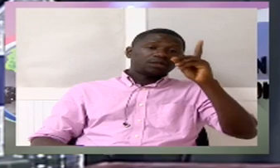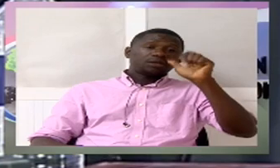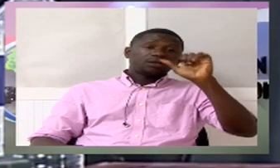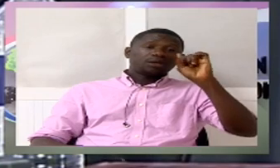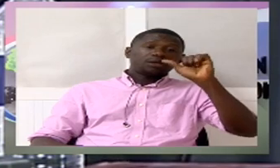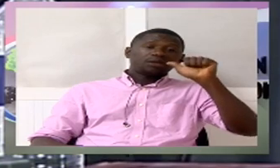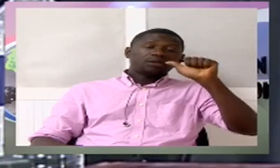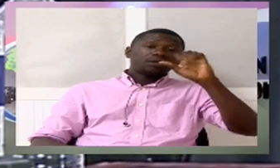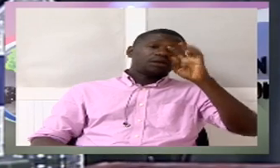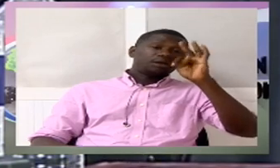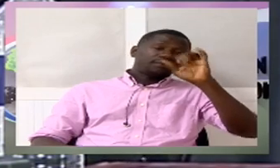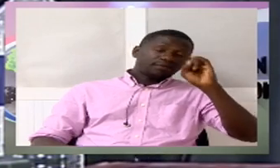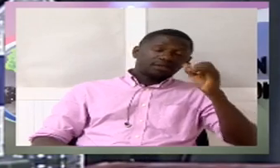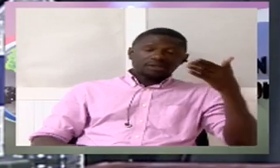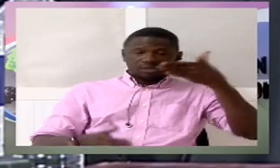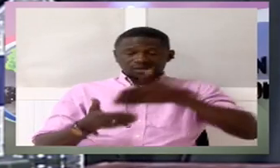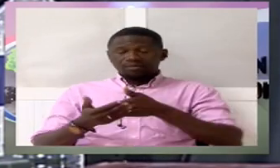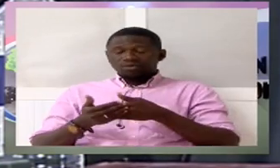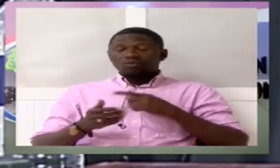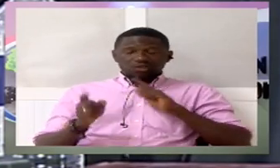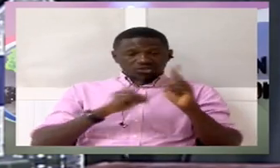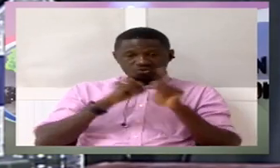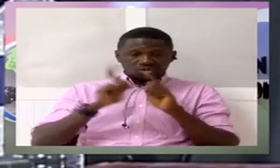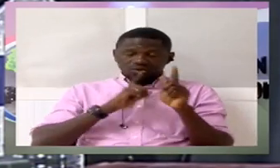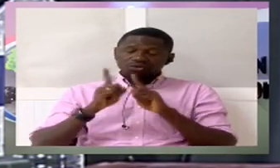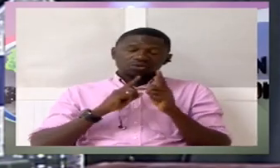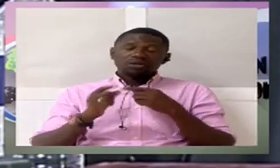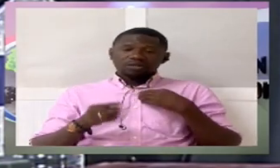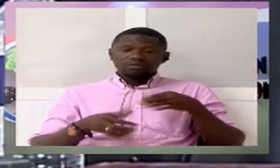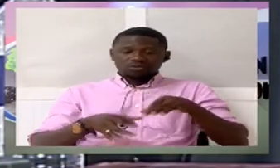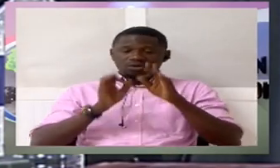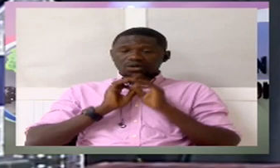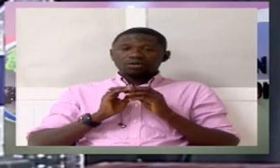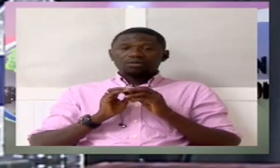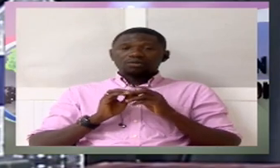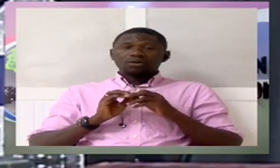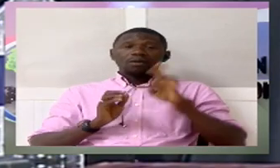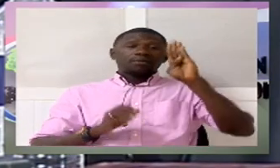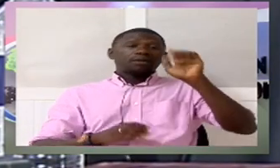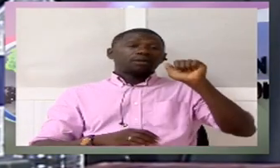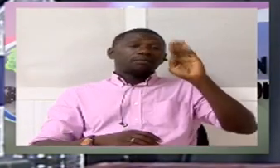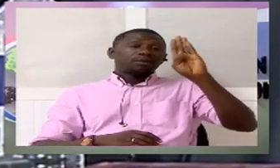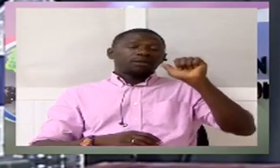discussing. Nan Baba la nata alul bondi. I took out Baba's photographs,